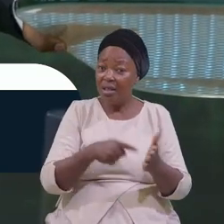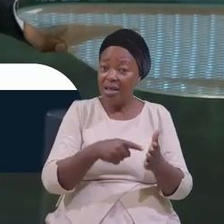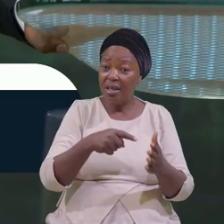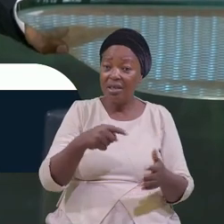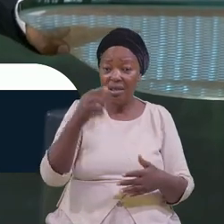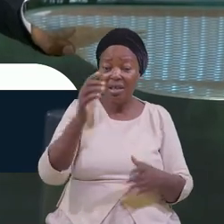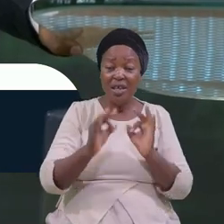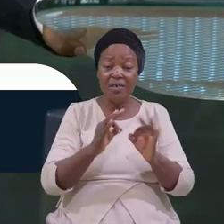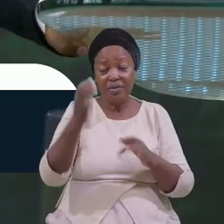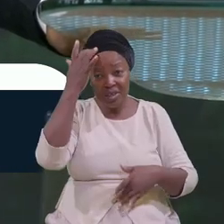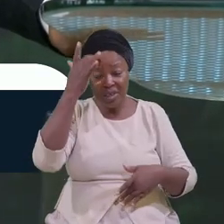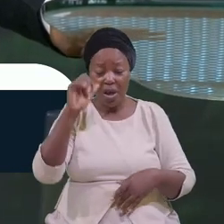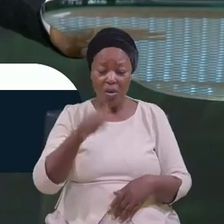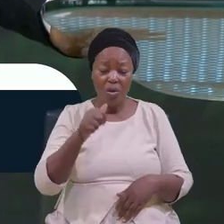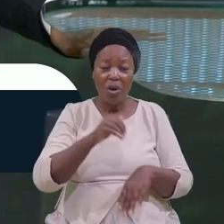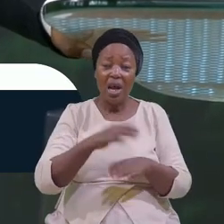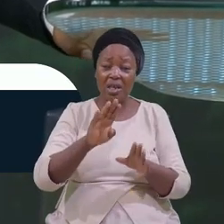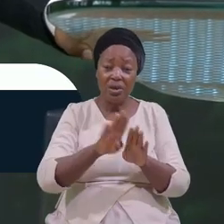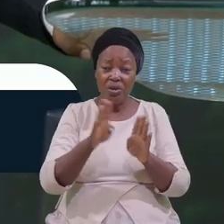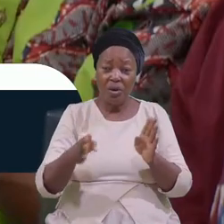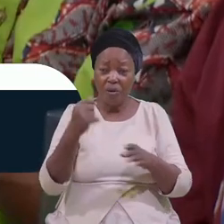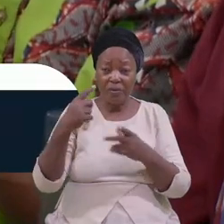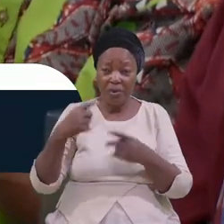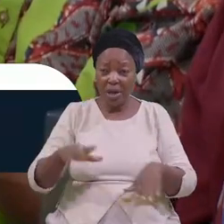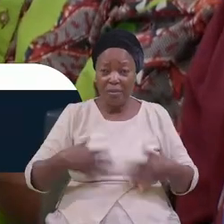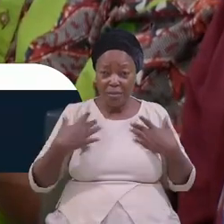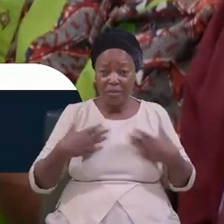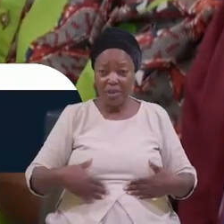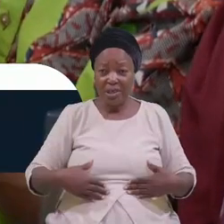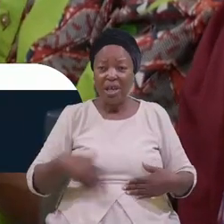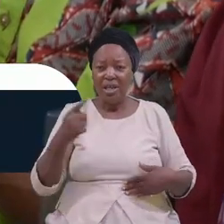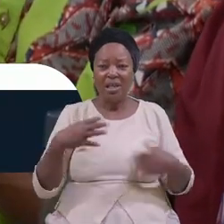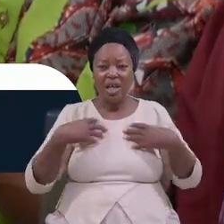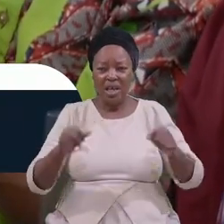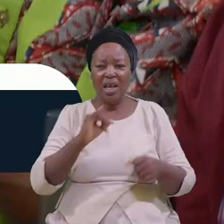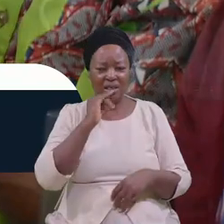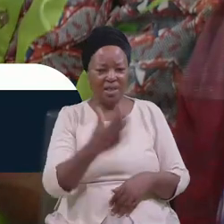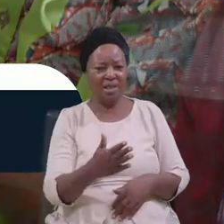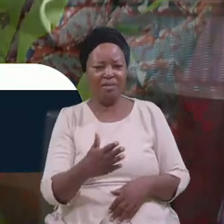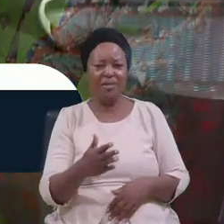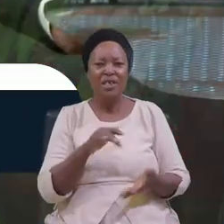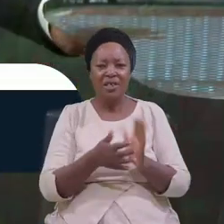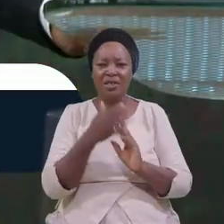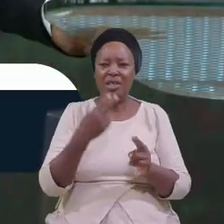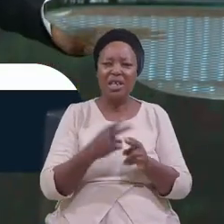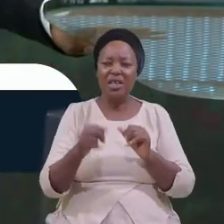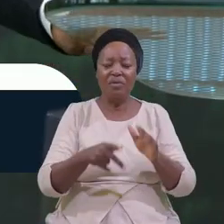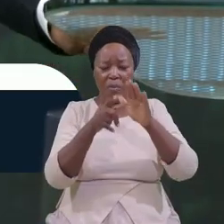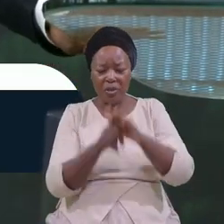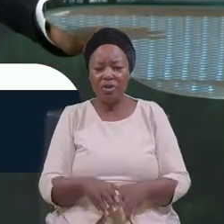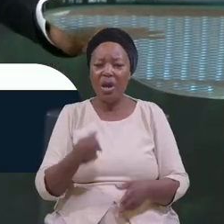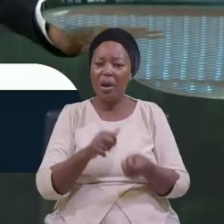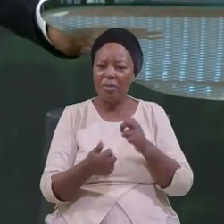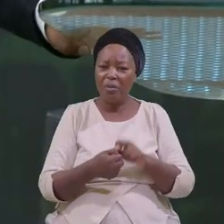the door, the healer is there with you. If oppression, affliction, if they knock at your